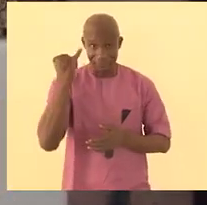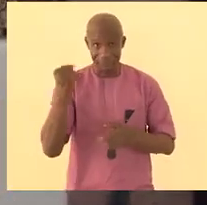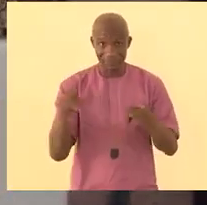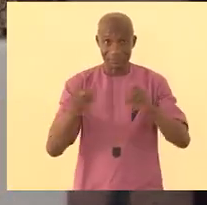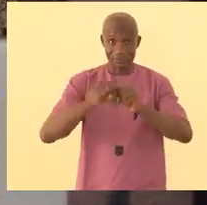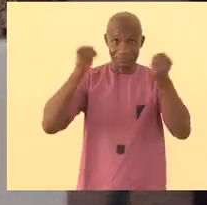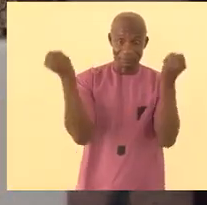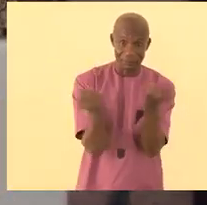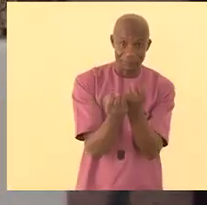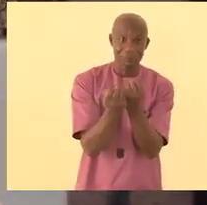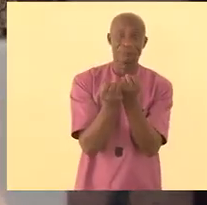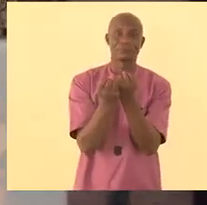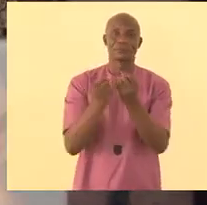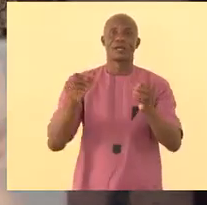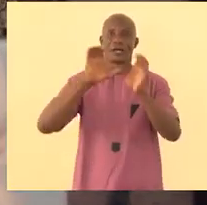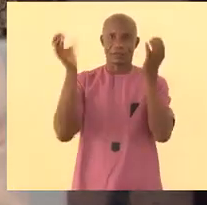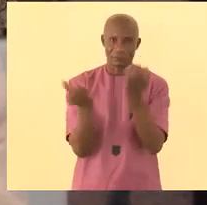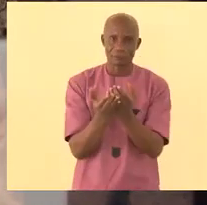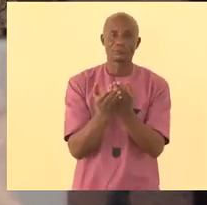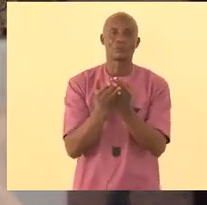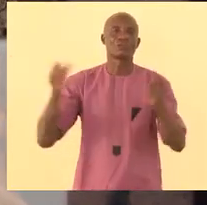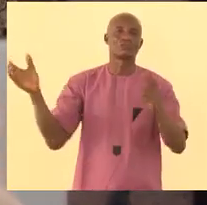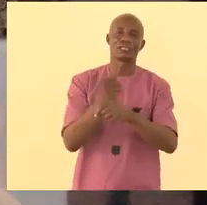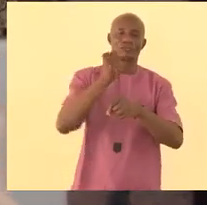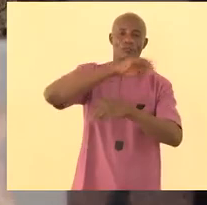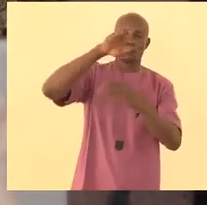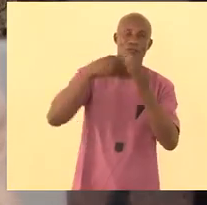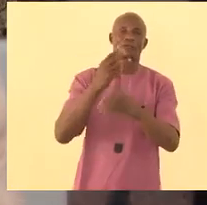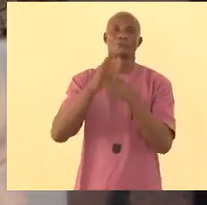Ideologies like socialism and communism were taking over the world.